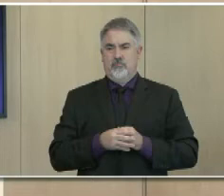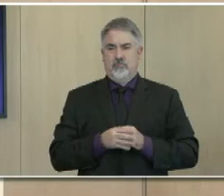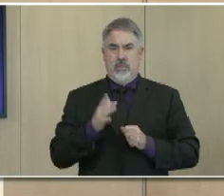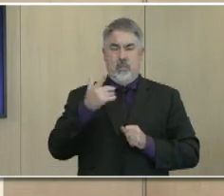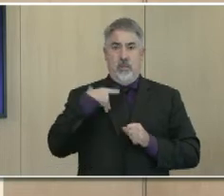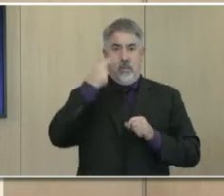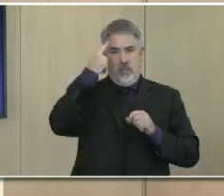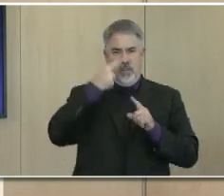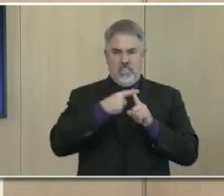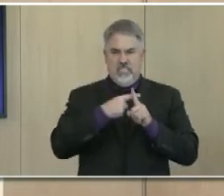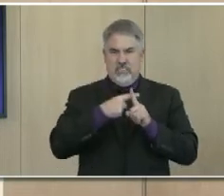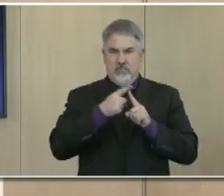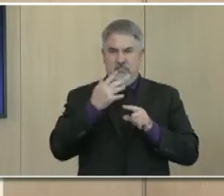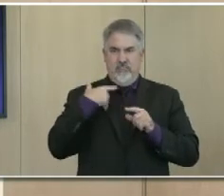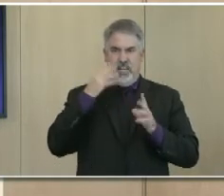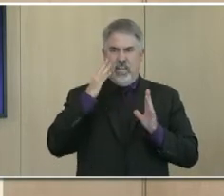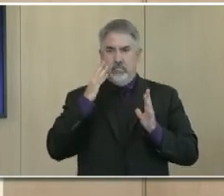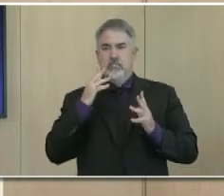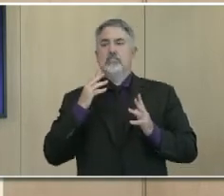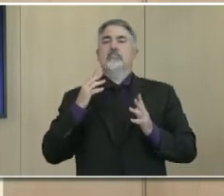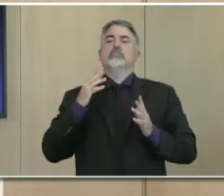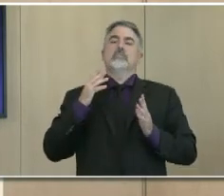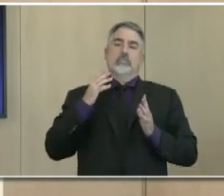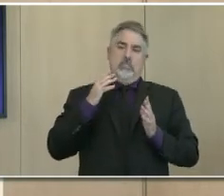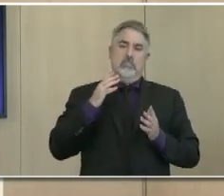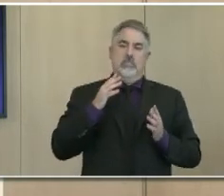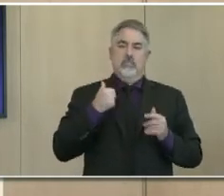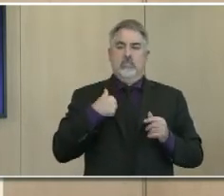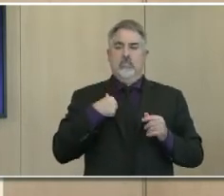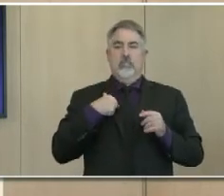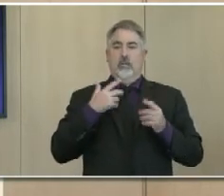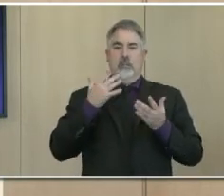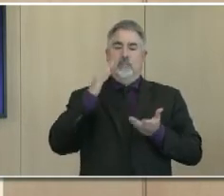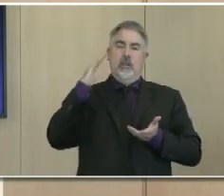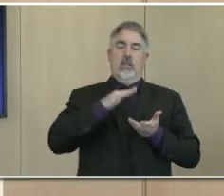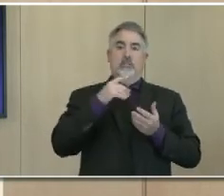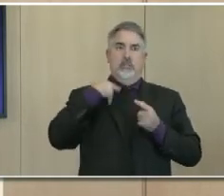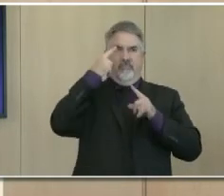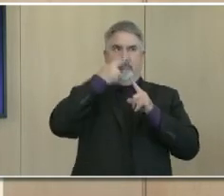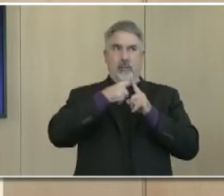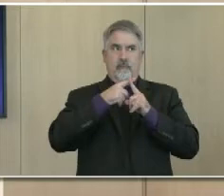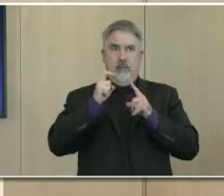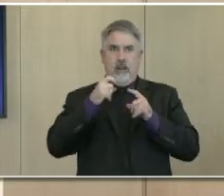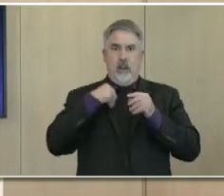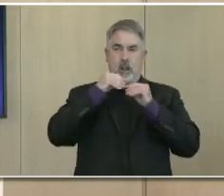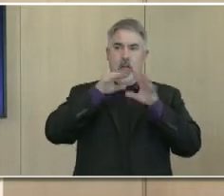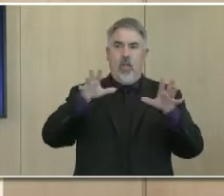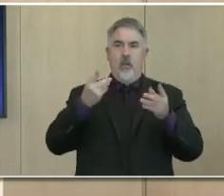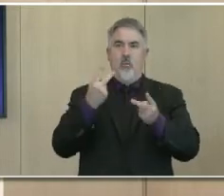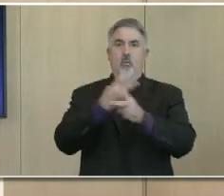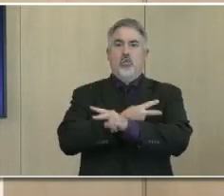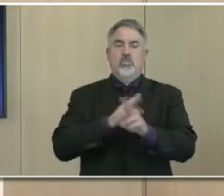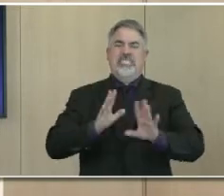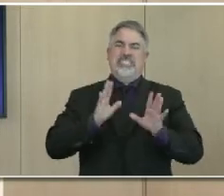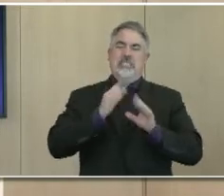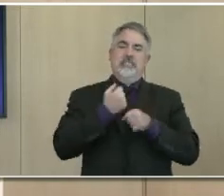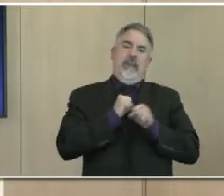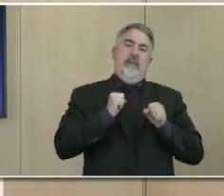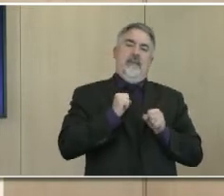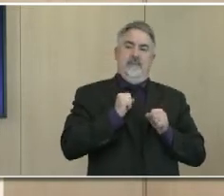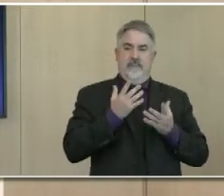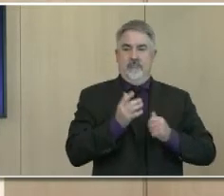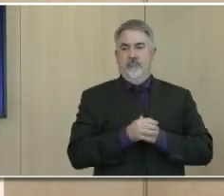facial coverings can decrease the spread of the droplets that are spewed when people talk, when they sing,